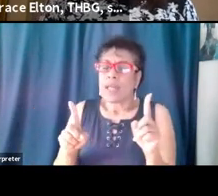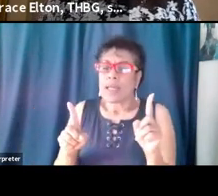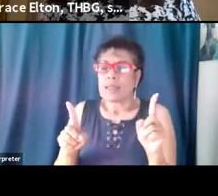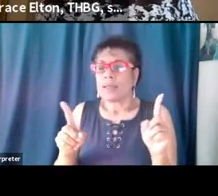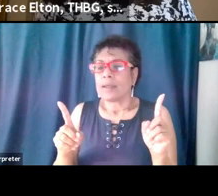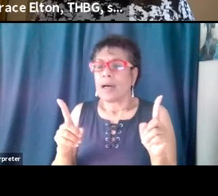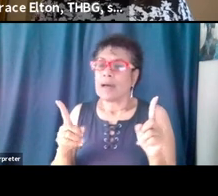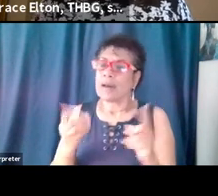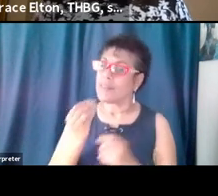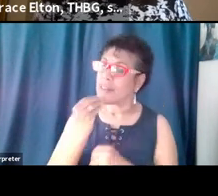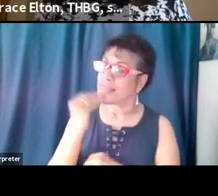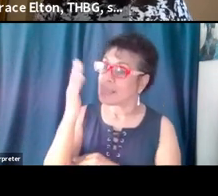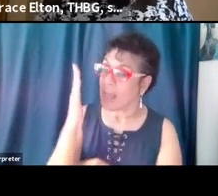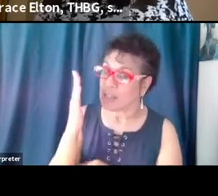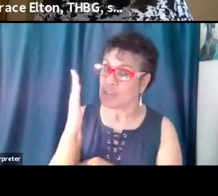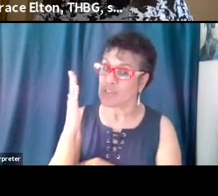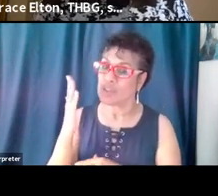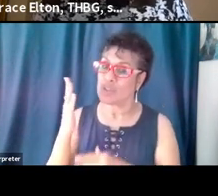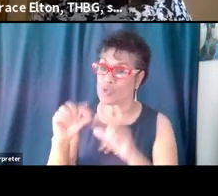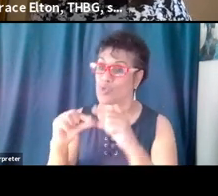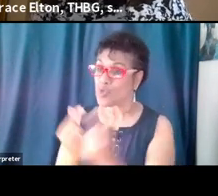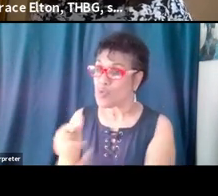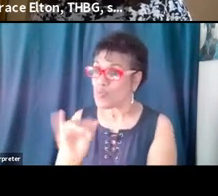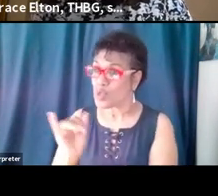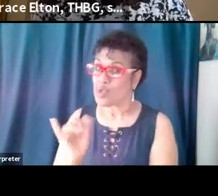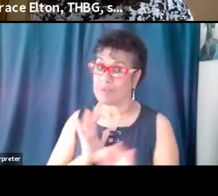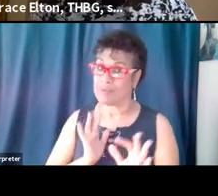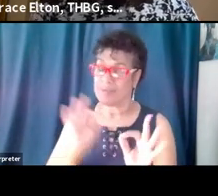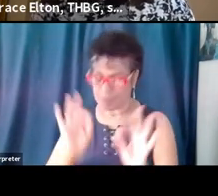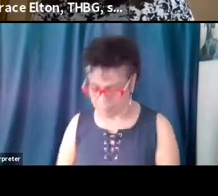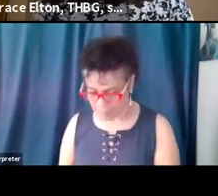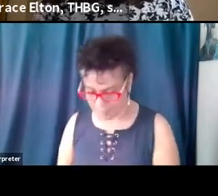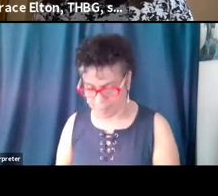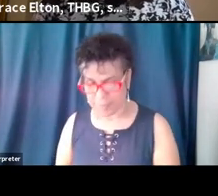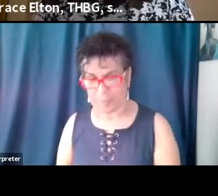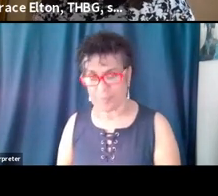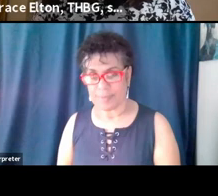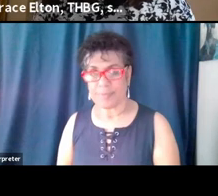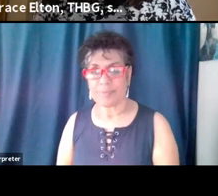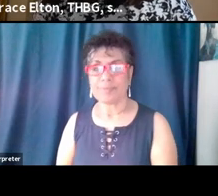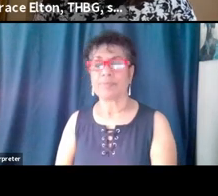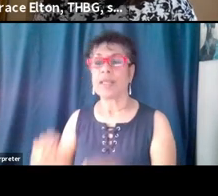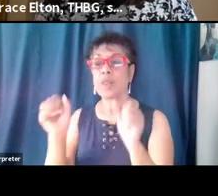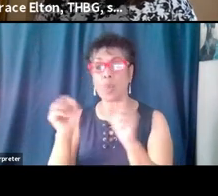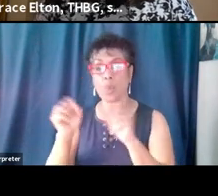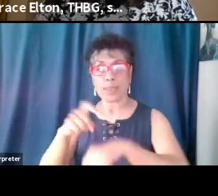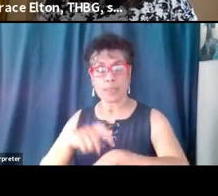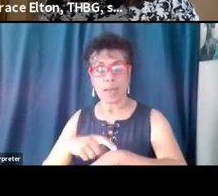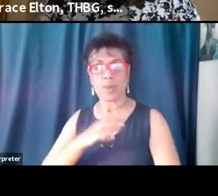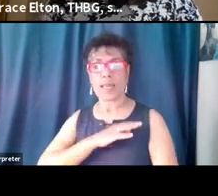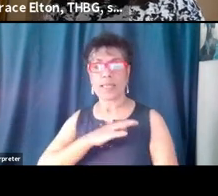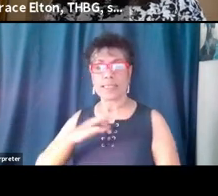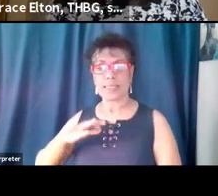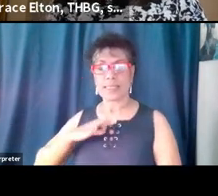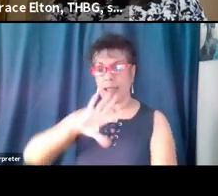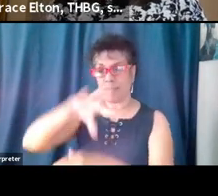reading group actually has been pretty popular with our staff as well. This winter, we also had a staff-wide inclusion